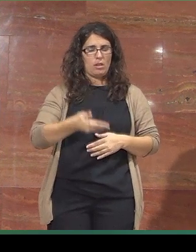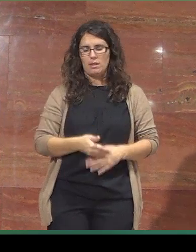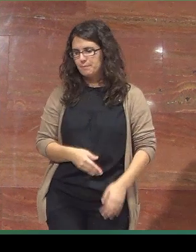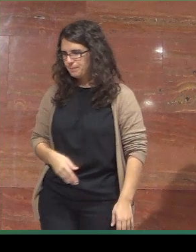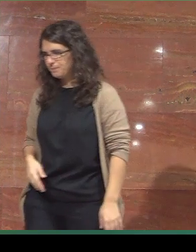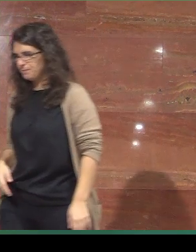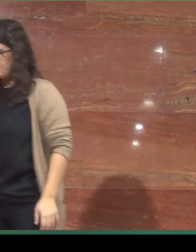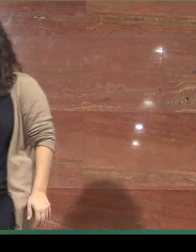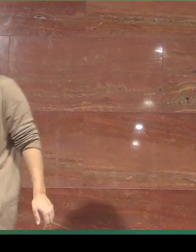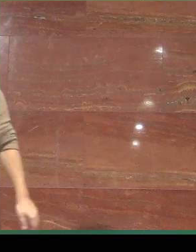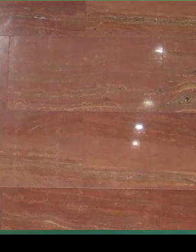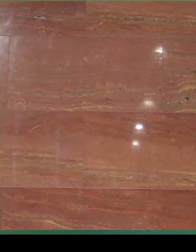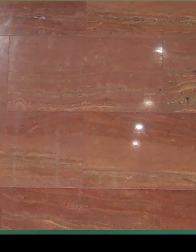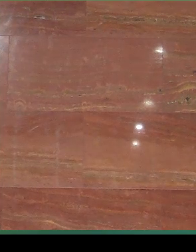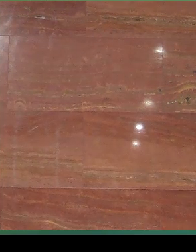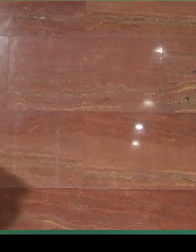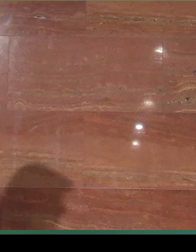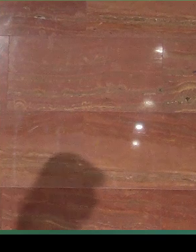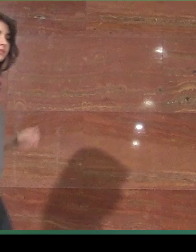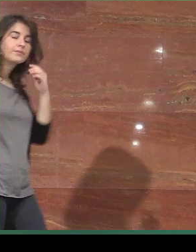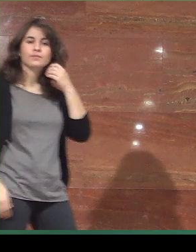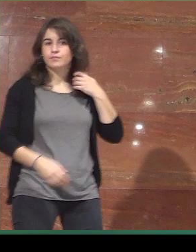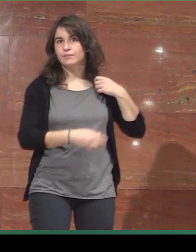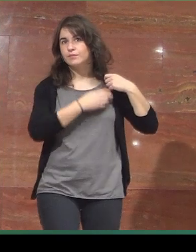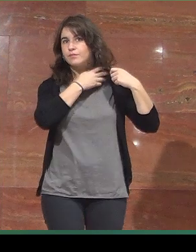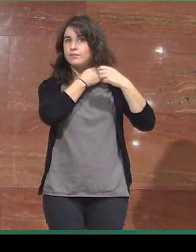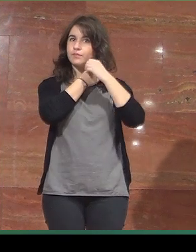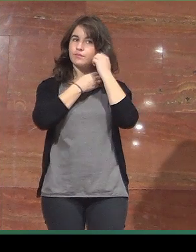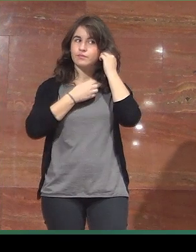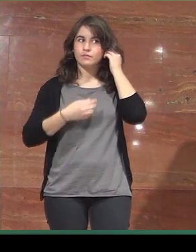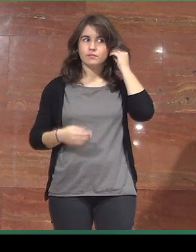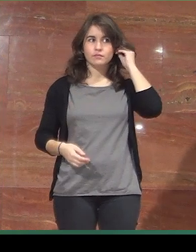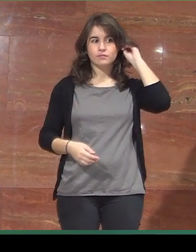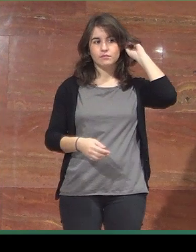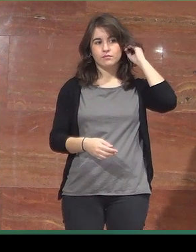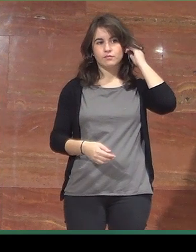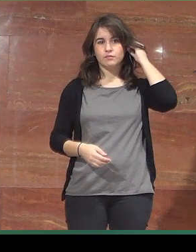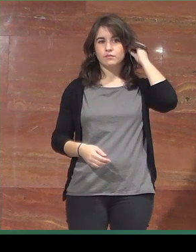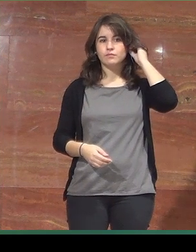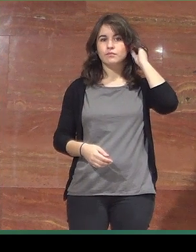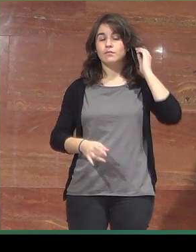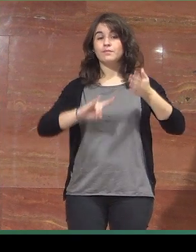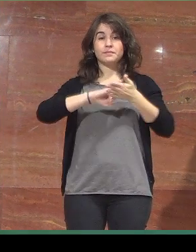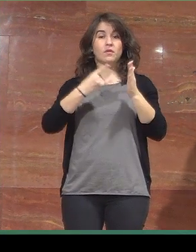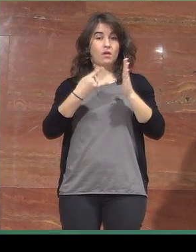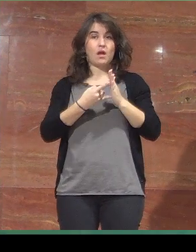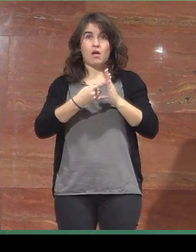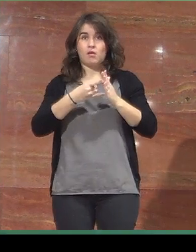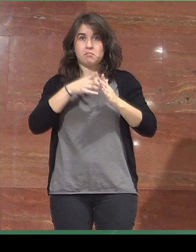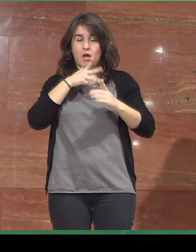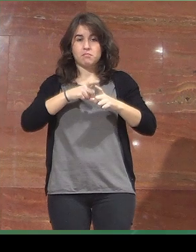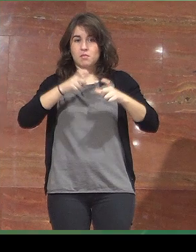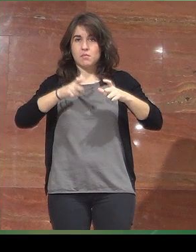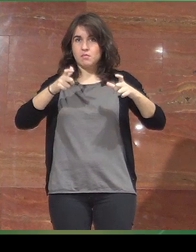Also, increasingly, technology is available to help at an individual level as well as at a general level. Many people with